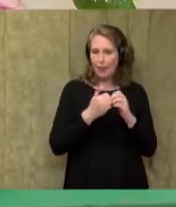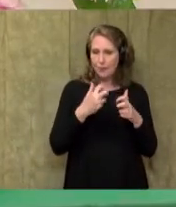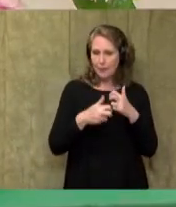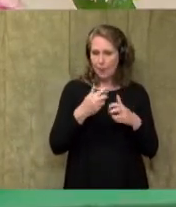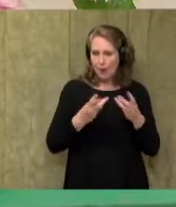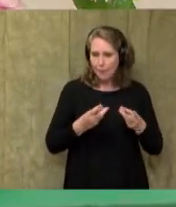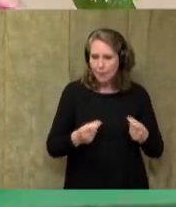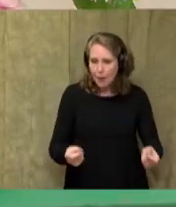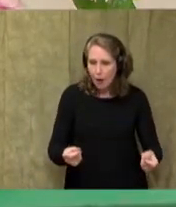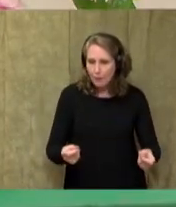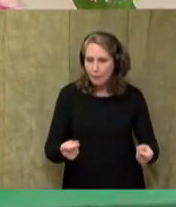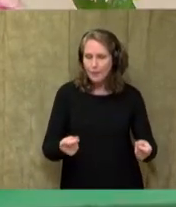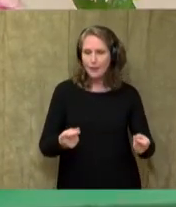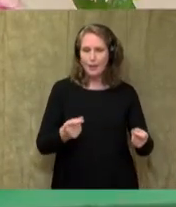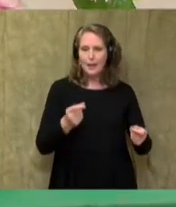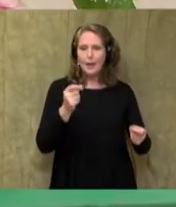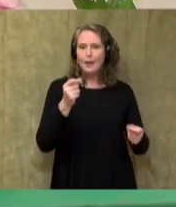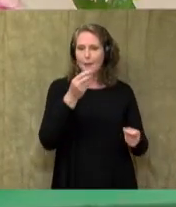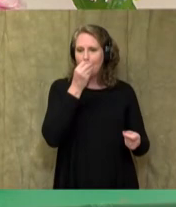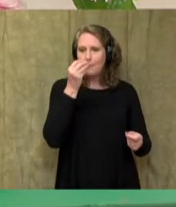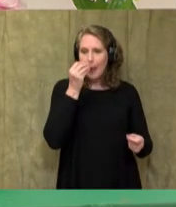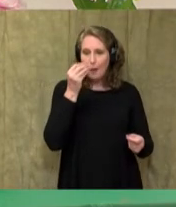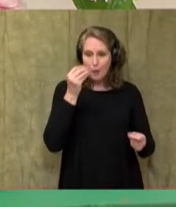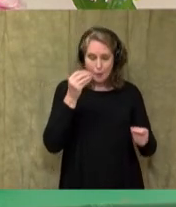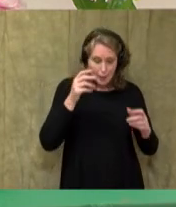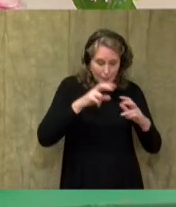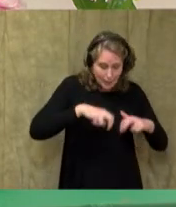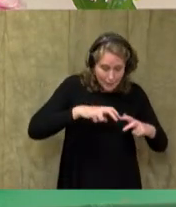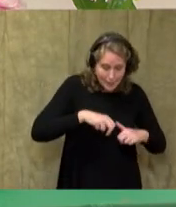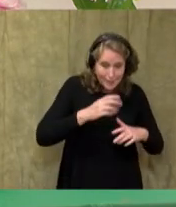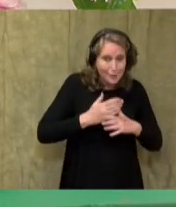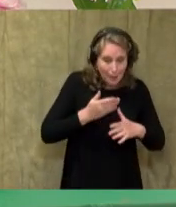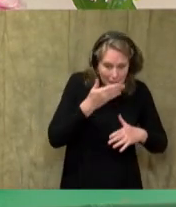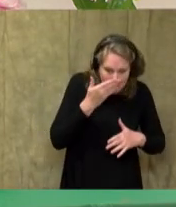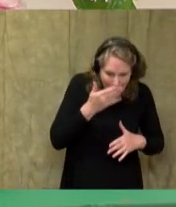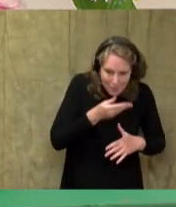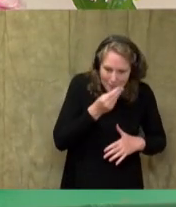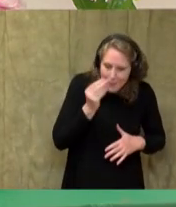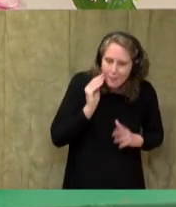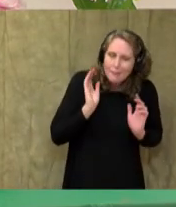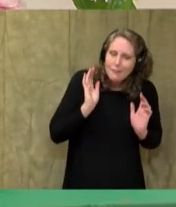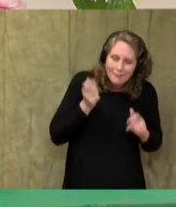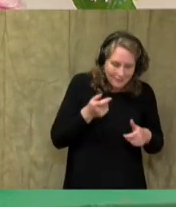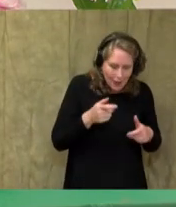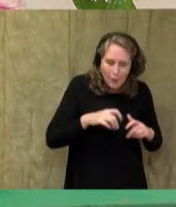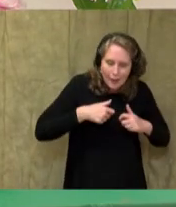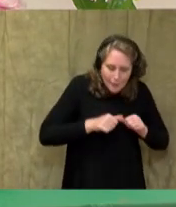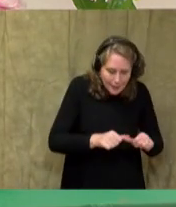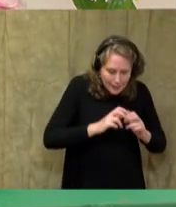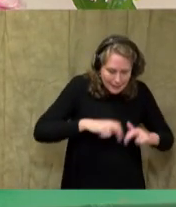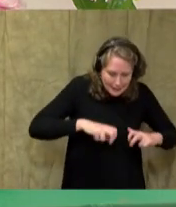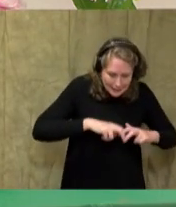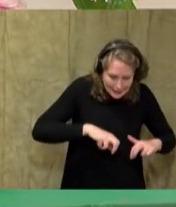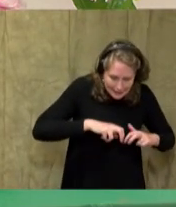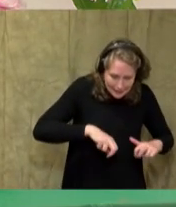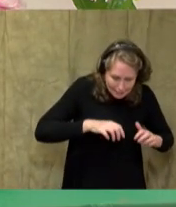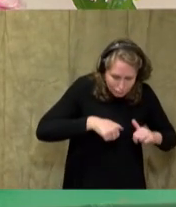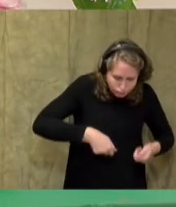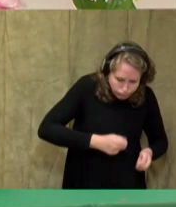our flower. Stop and smell. All right, let's go dig and think about that